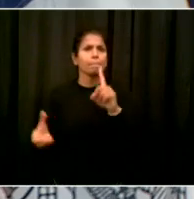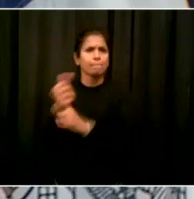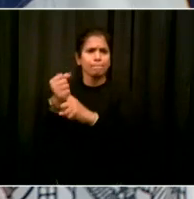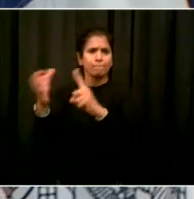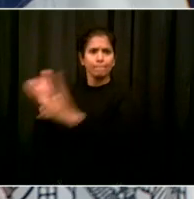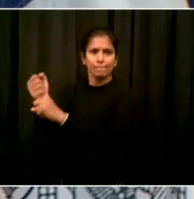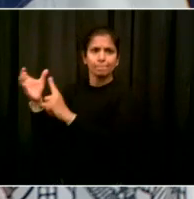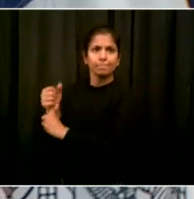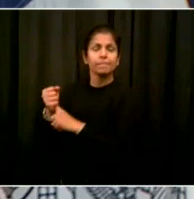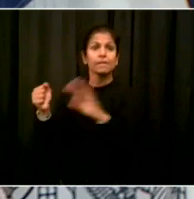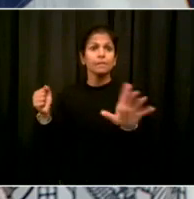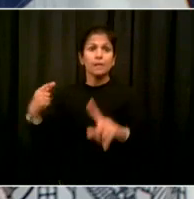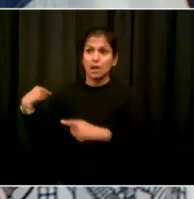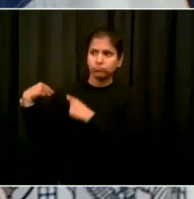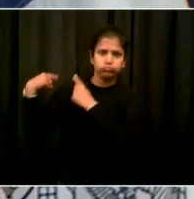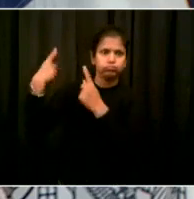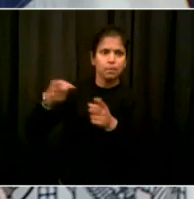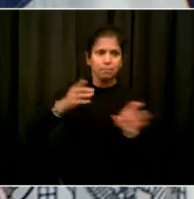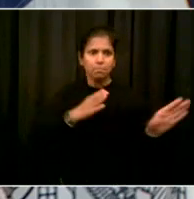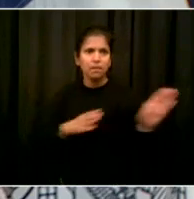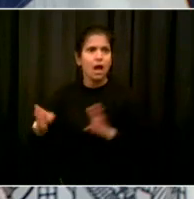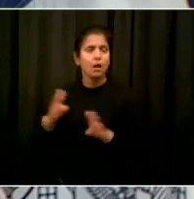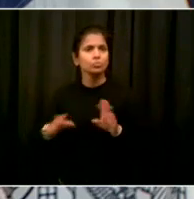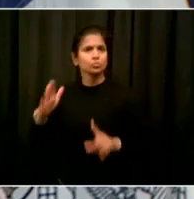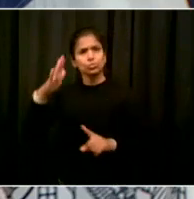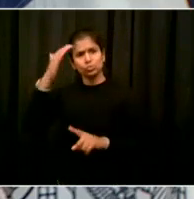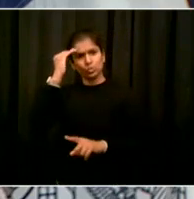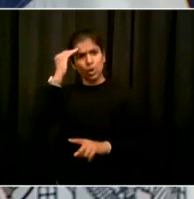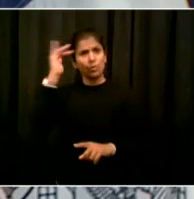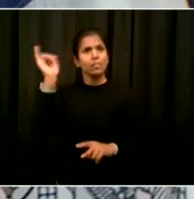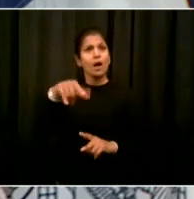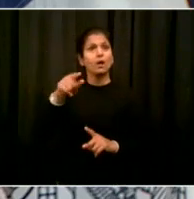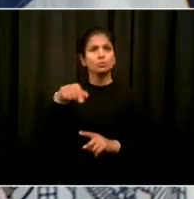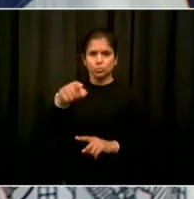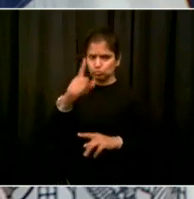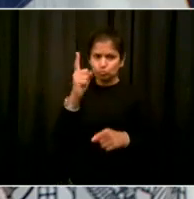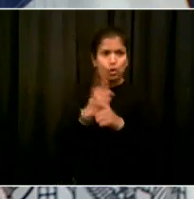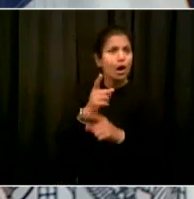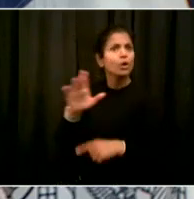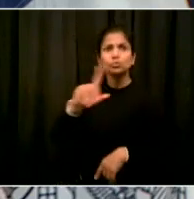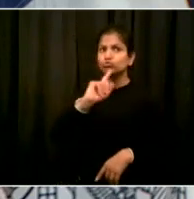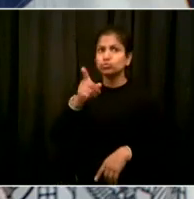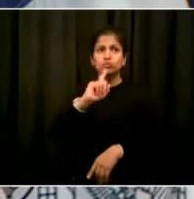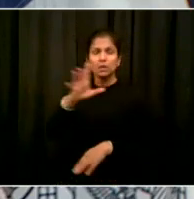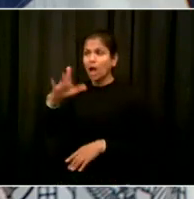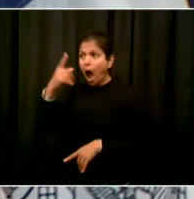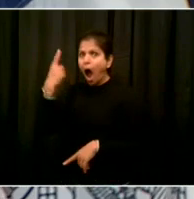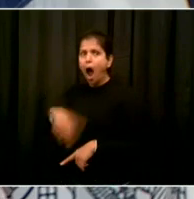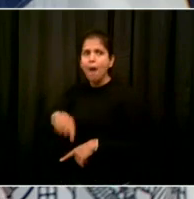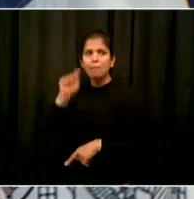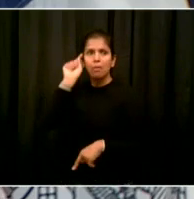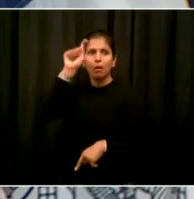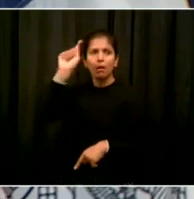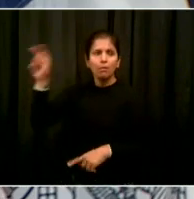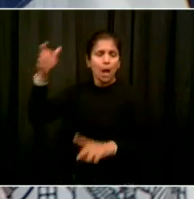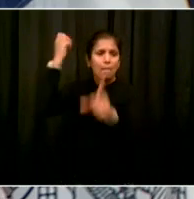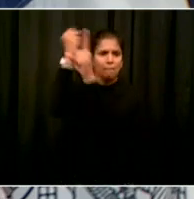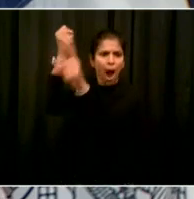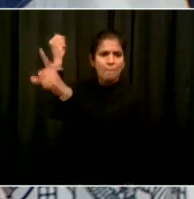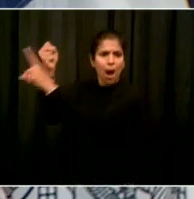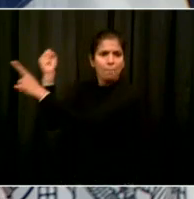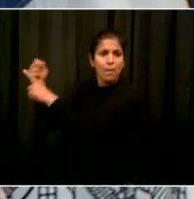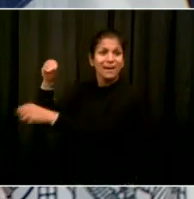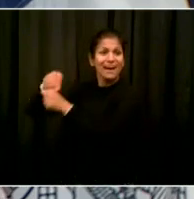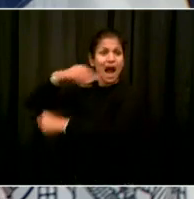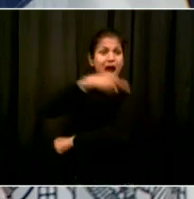very confident about that. We've watched attacks on other cities and learned from them, and put additional measures in place. In